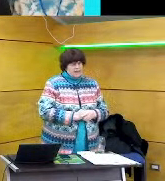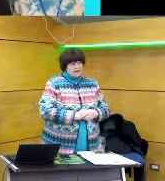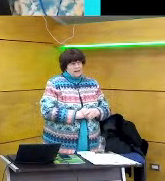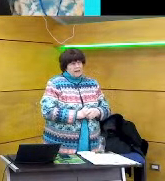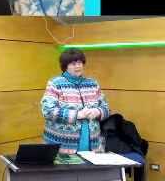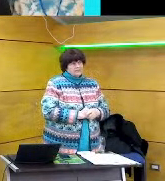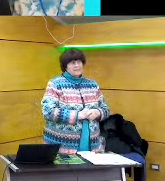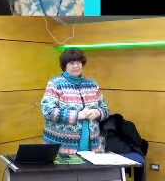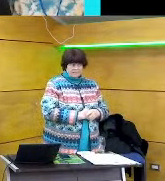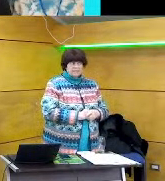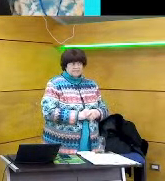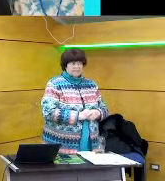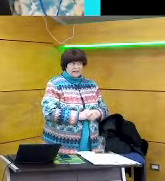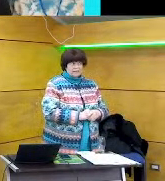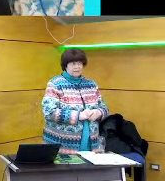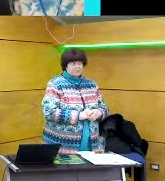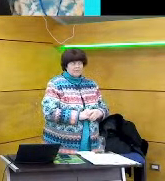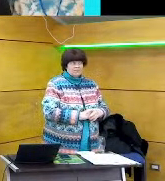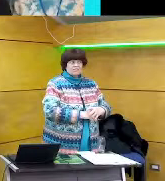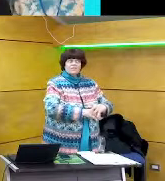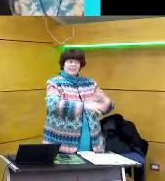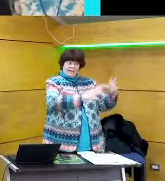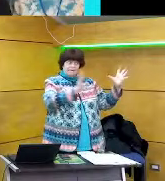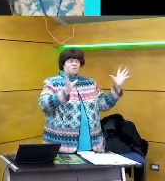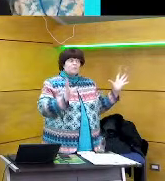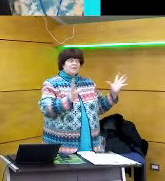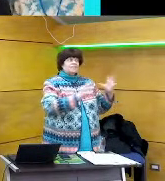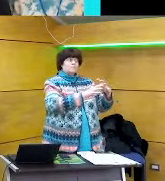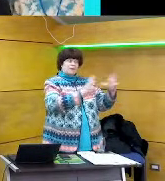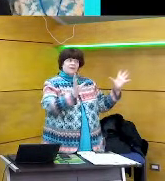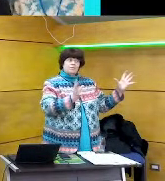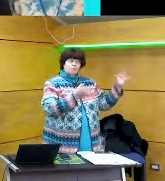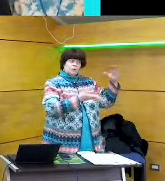So to get to 6,000 means they're going to have to